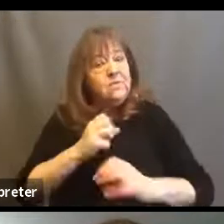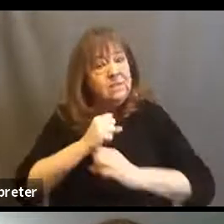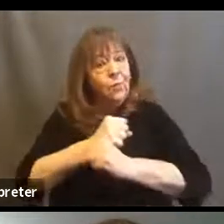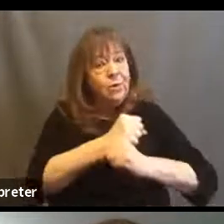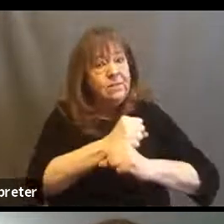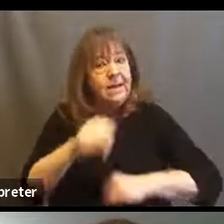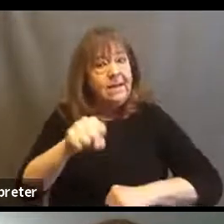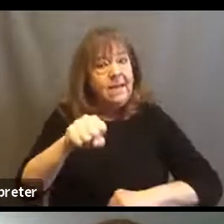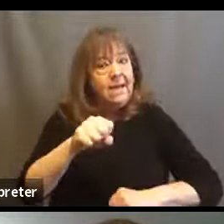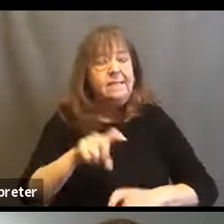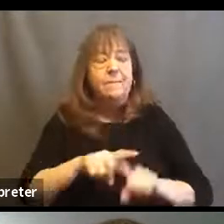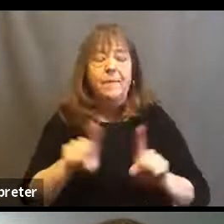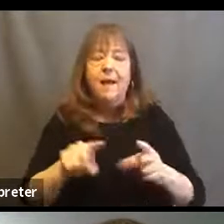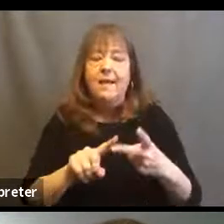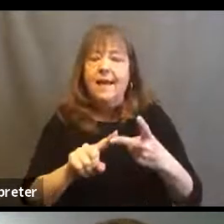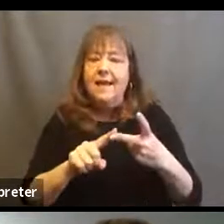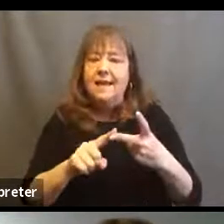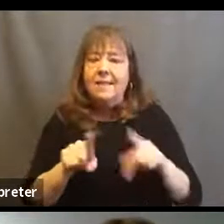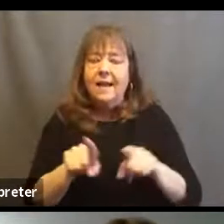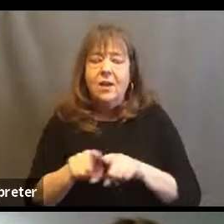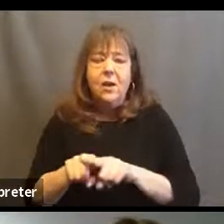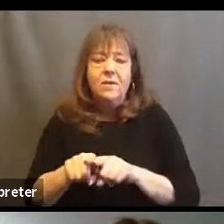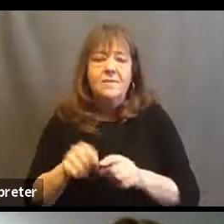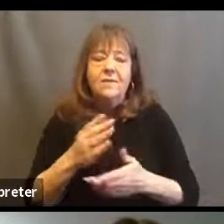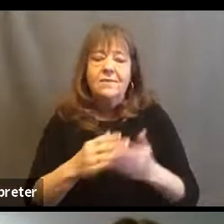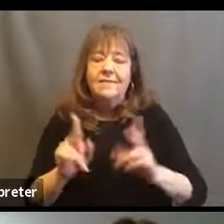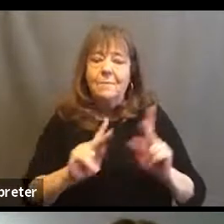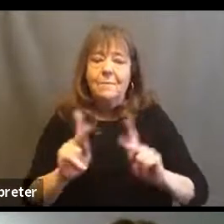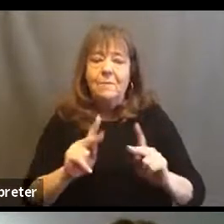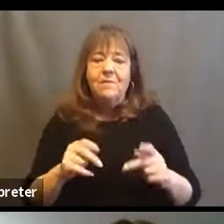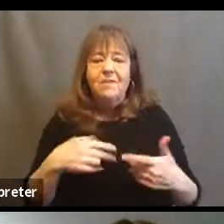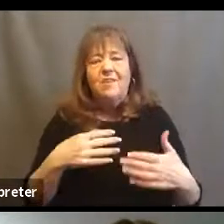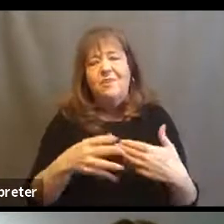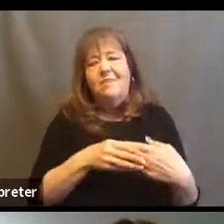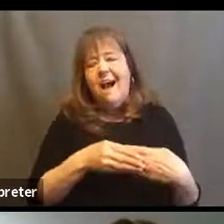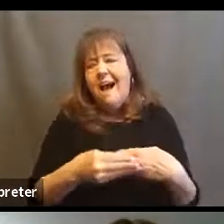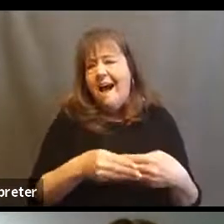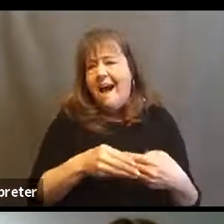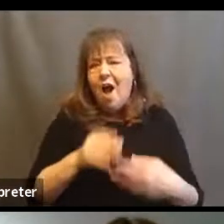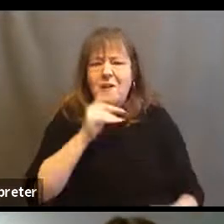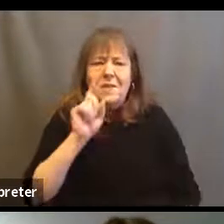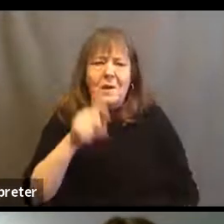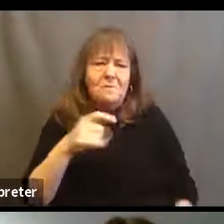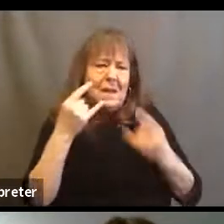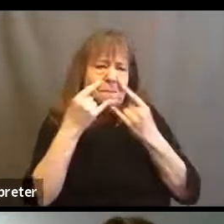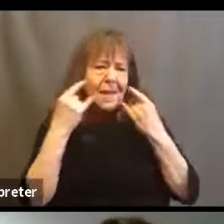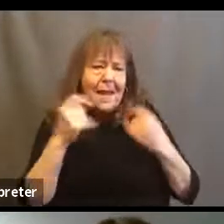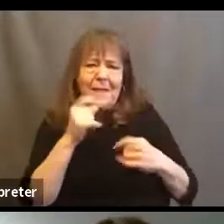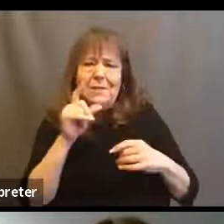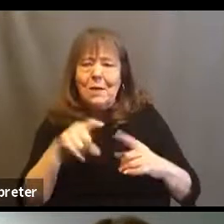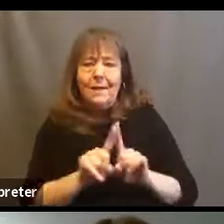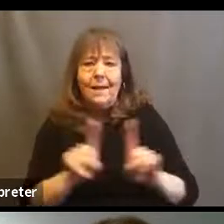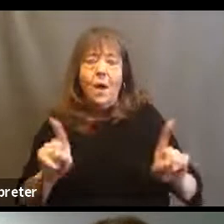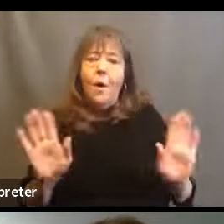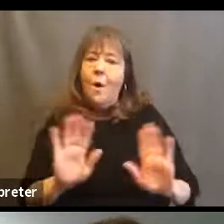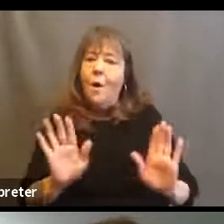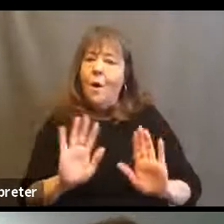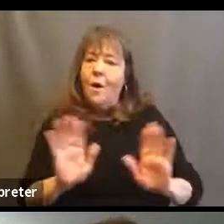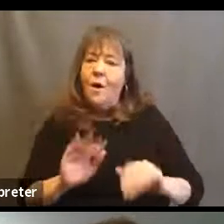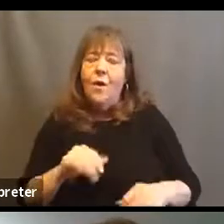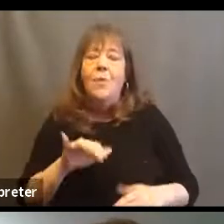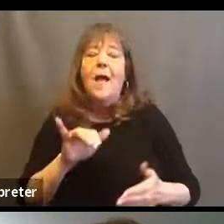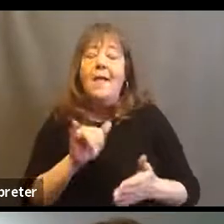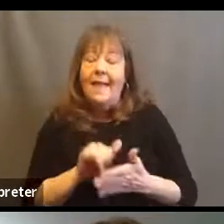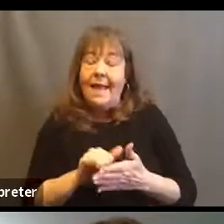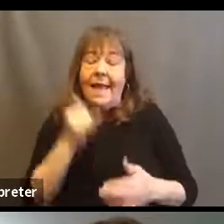the other concern is the fact that a lot of places are starting to reduce their restrictions on masks and social distancing. And again, that's going to be an opportunity for